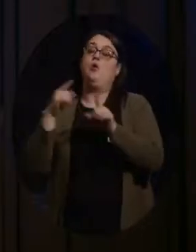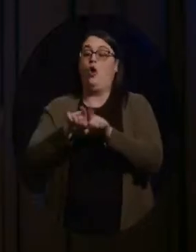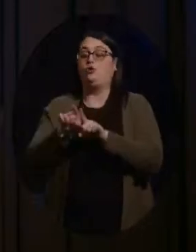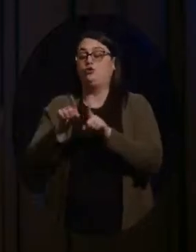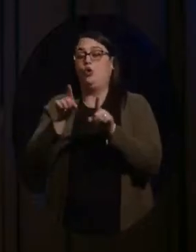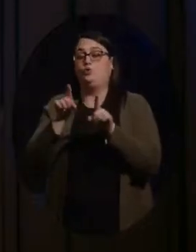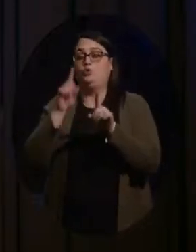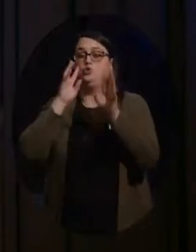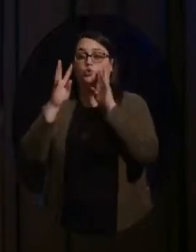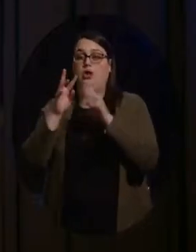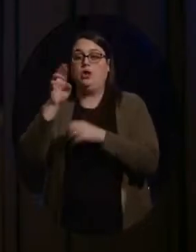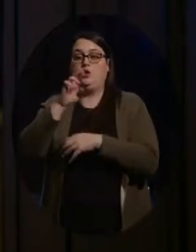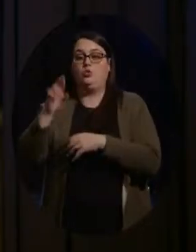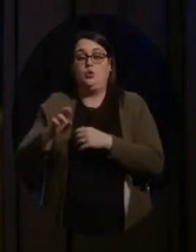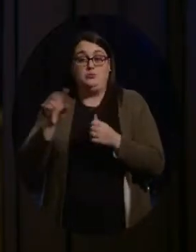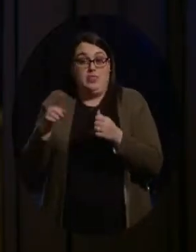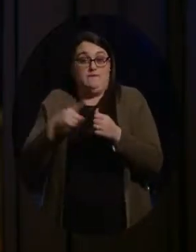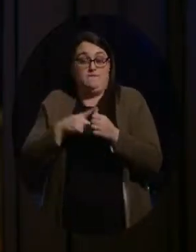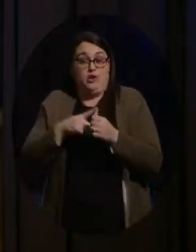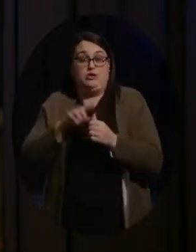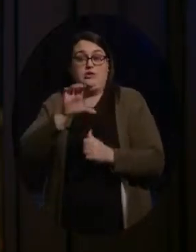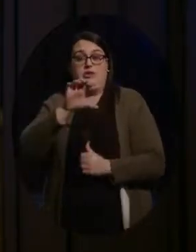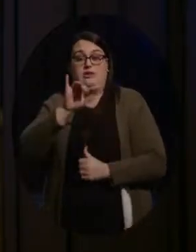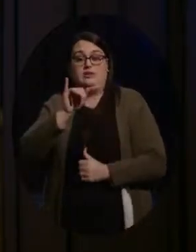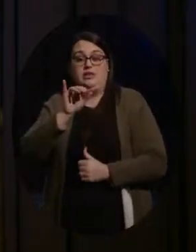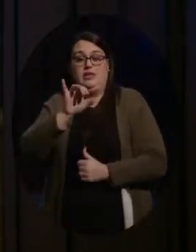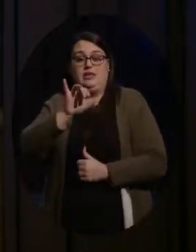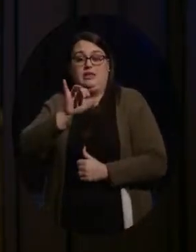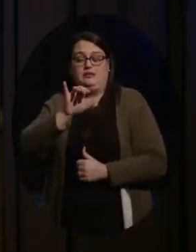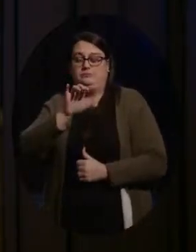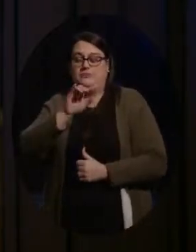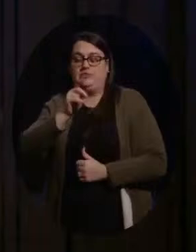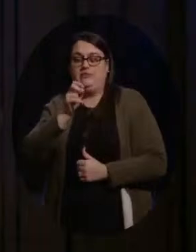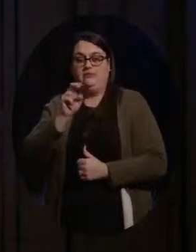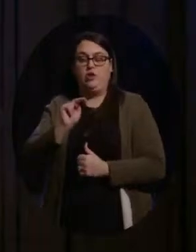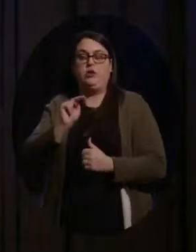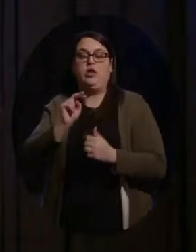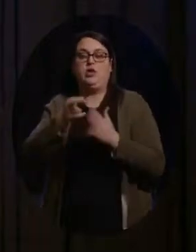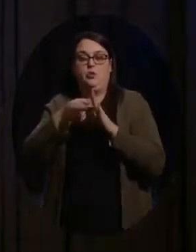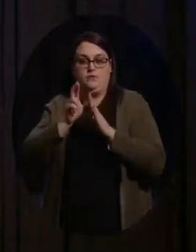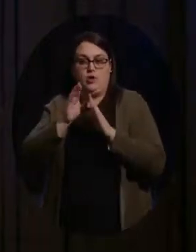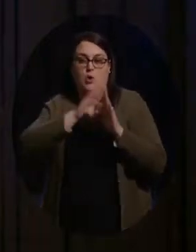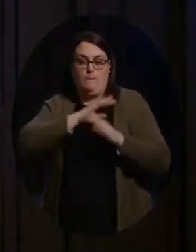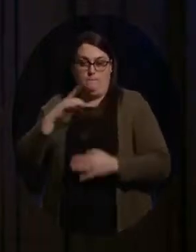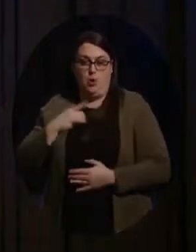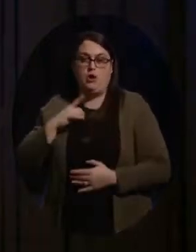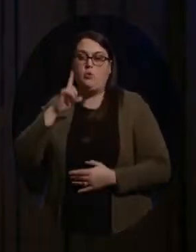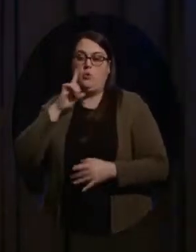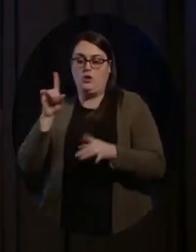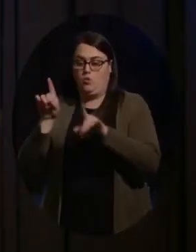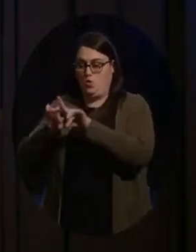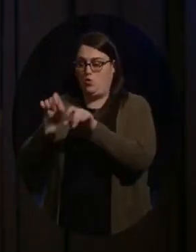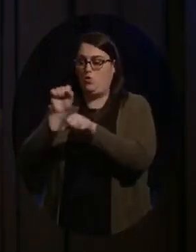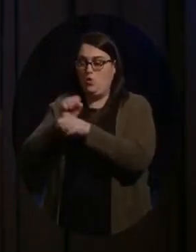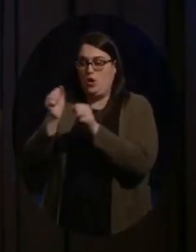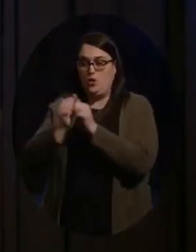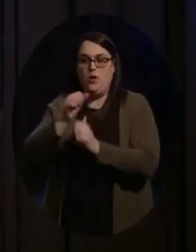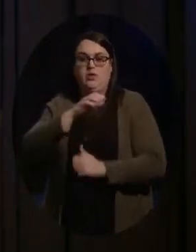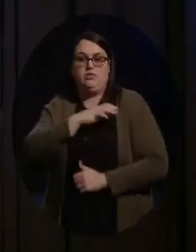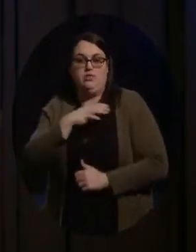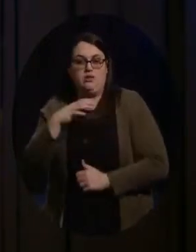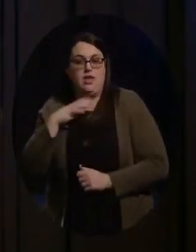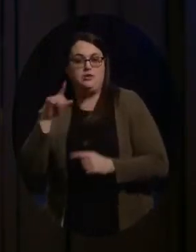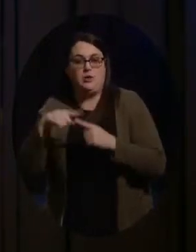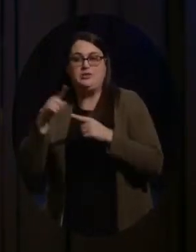created Richmond's first civilian review board. And we remain committed to working alongside council until